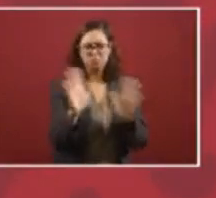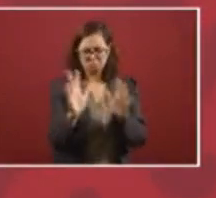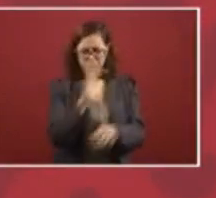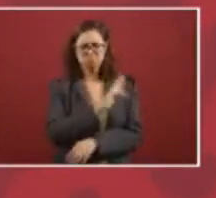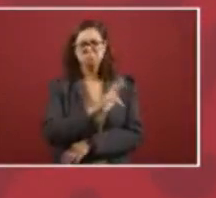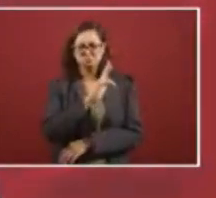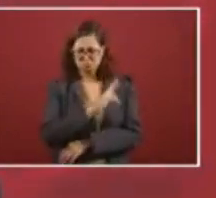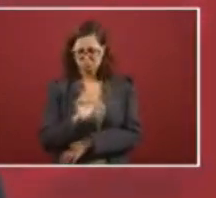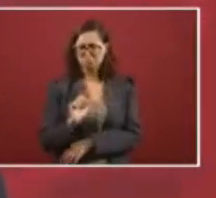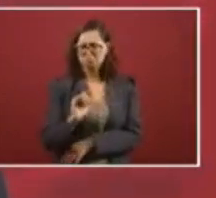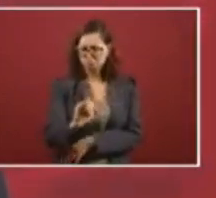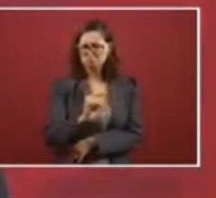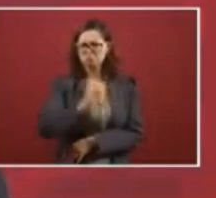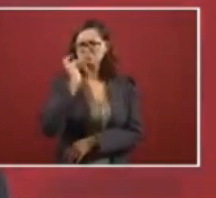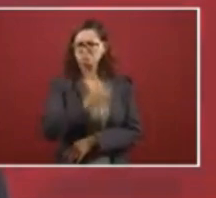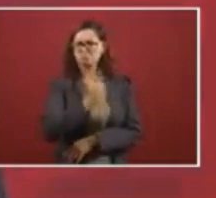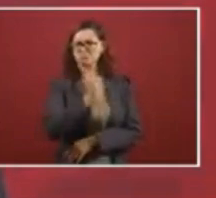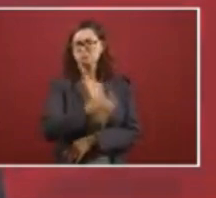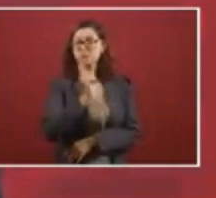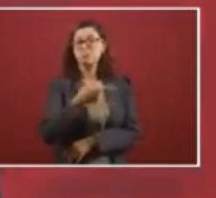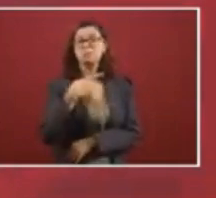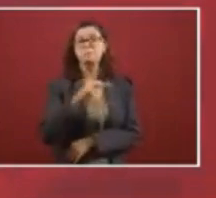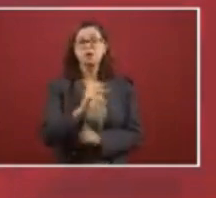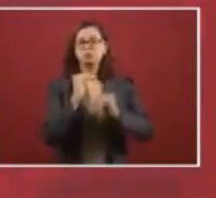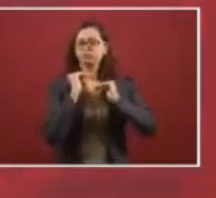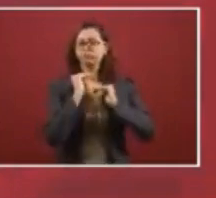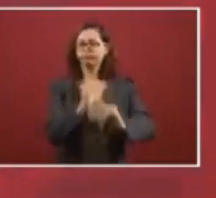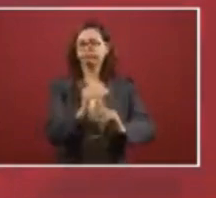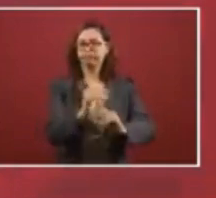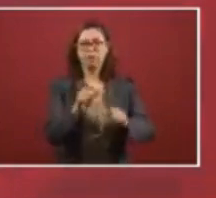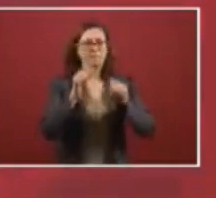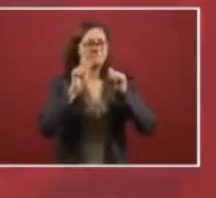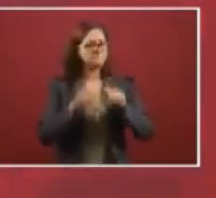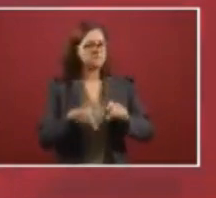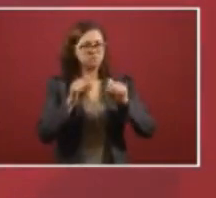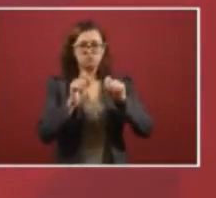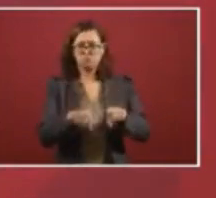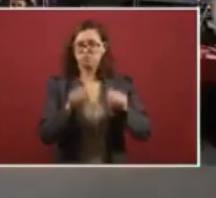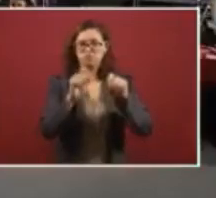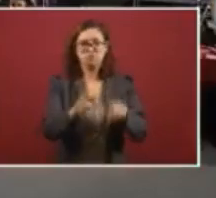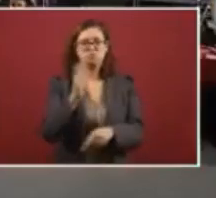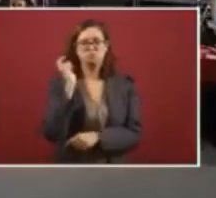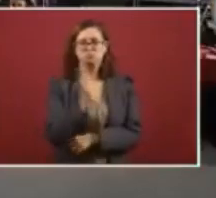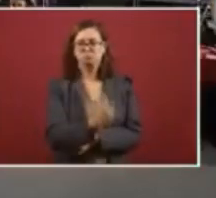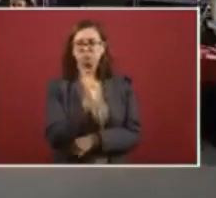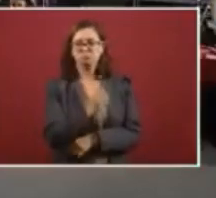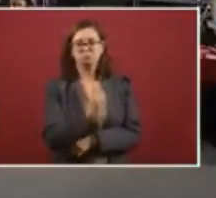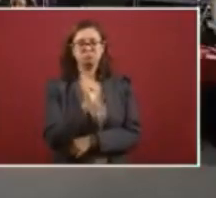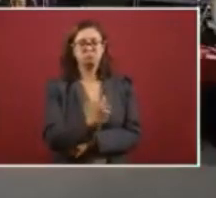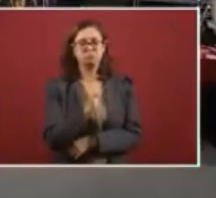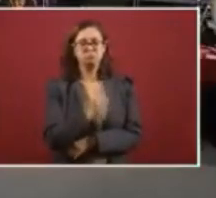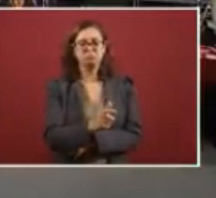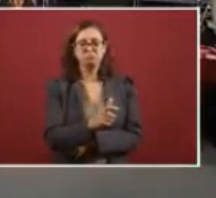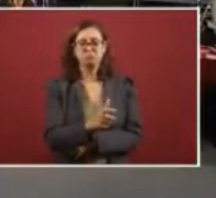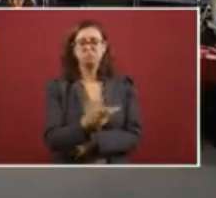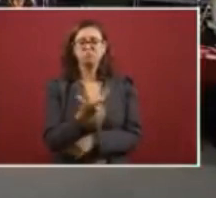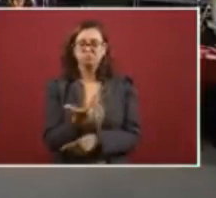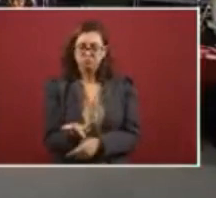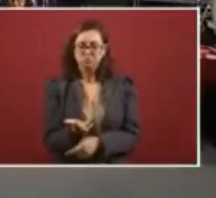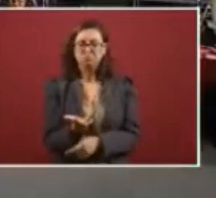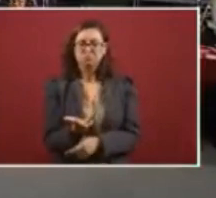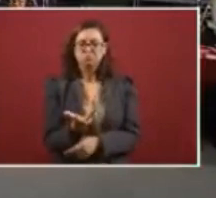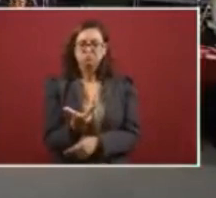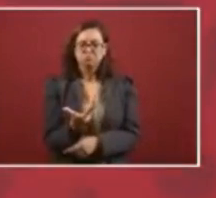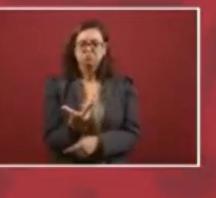the same. So on the one hand, it helps that at the end of the day, it'll be less money spent on